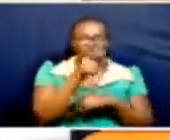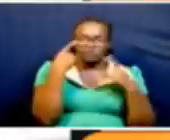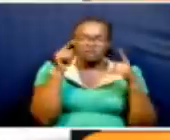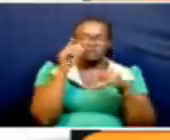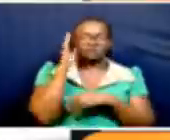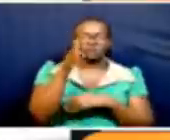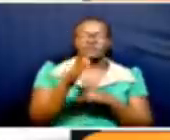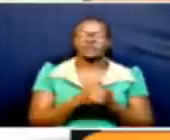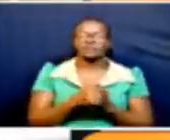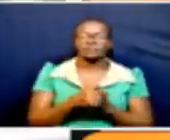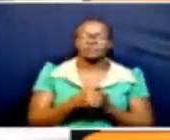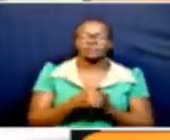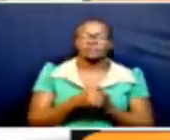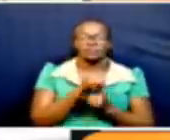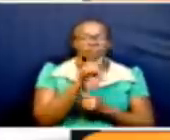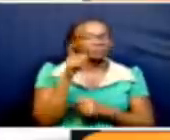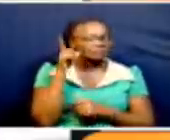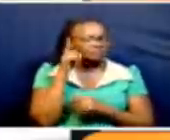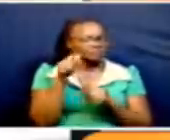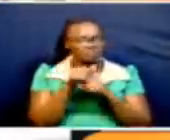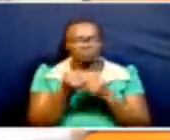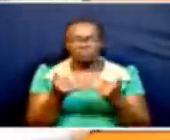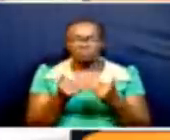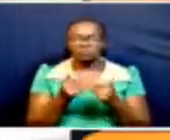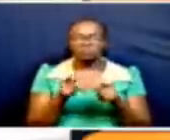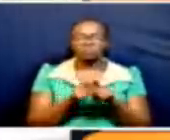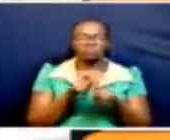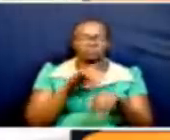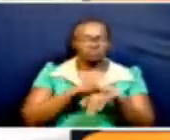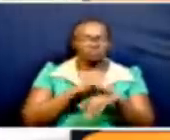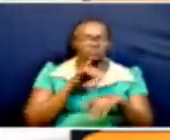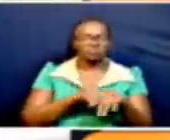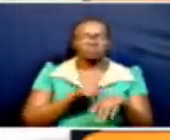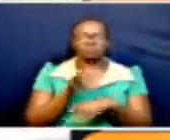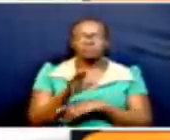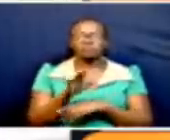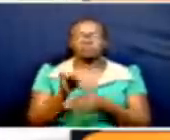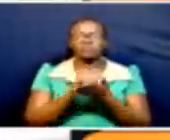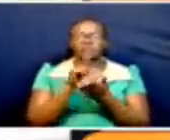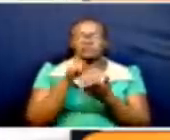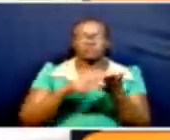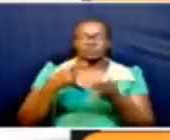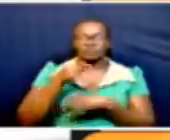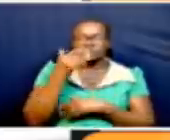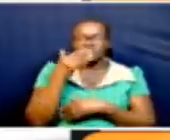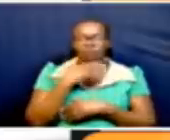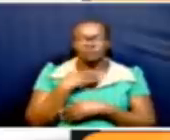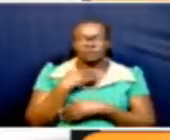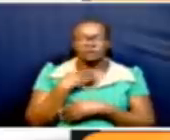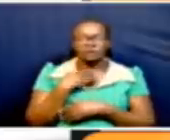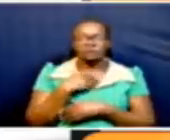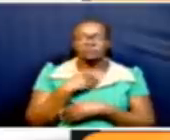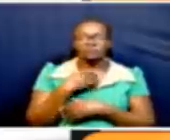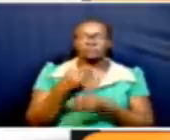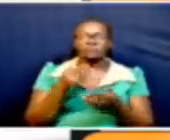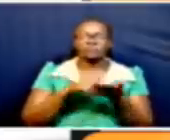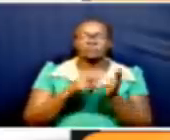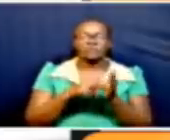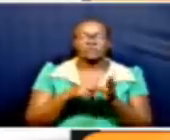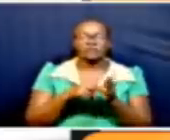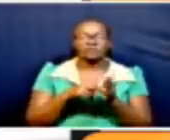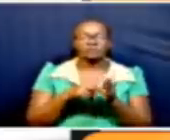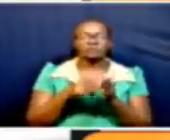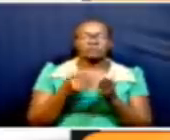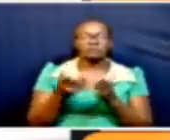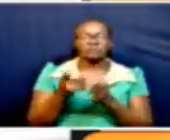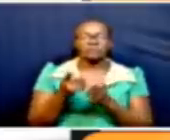man. He listens. He takes his time. Yeah. And that is what you want. CCJF, the Jicho Pevu would have never been there if we didn't listen